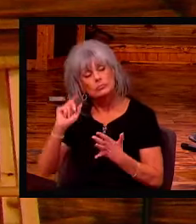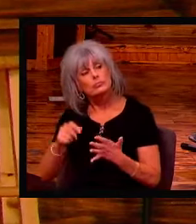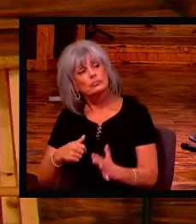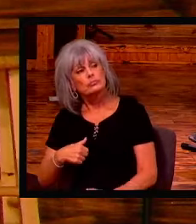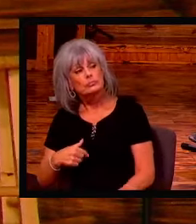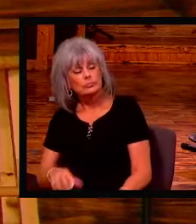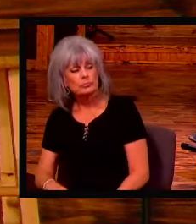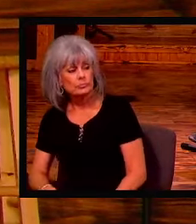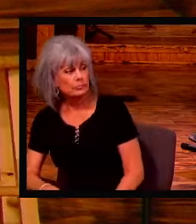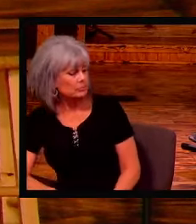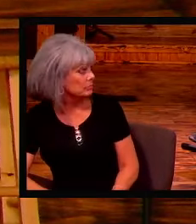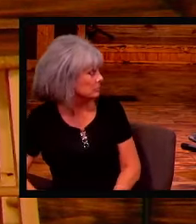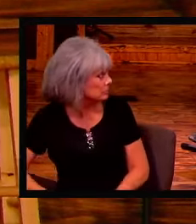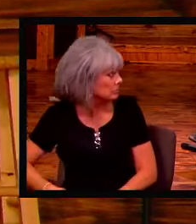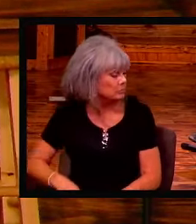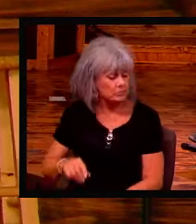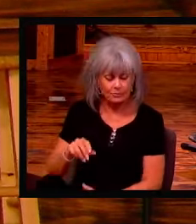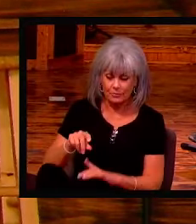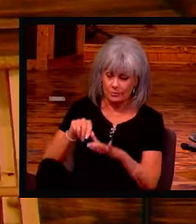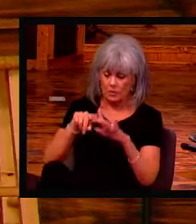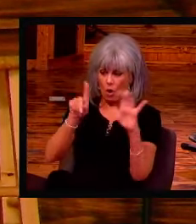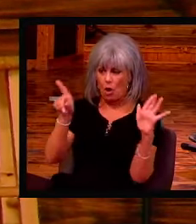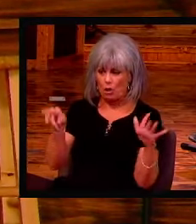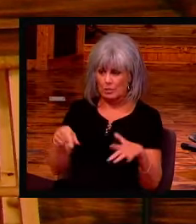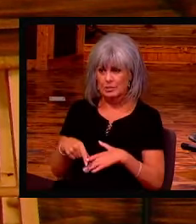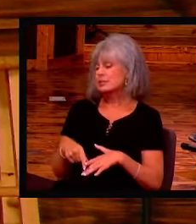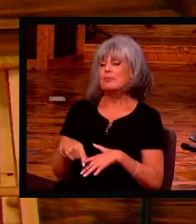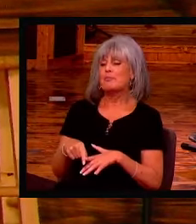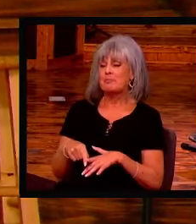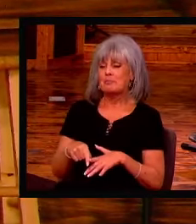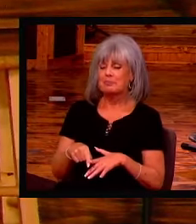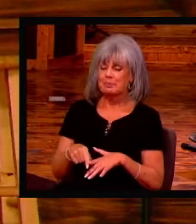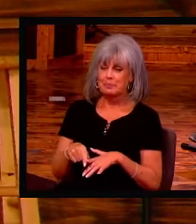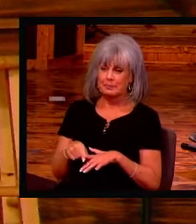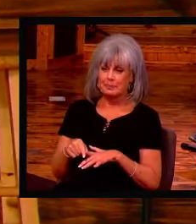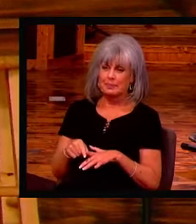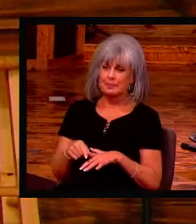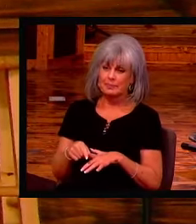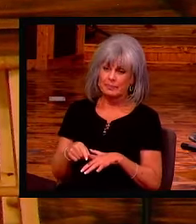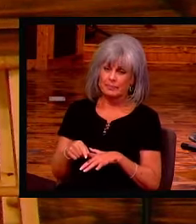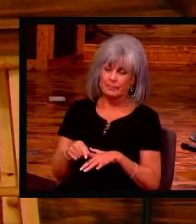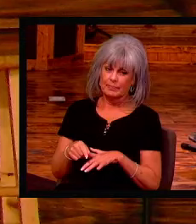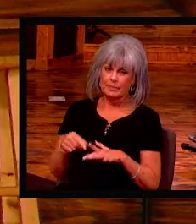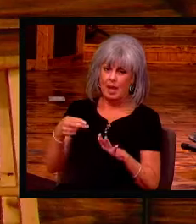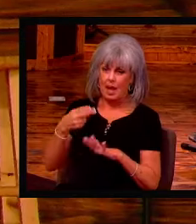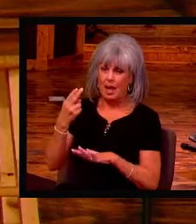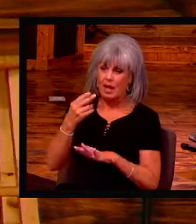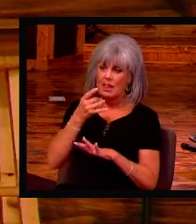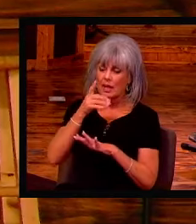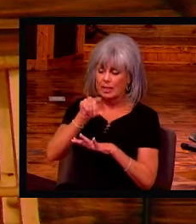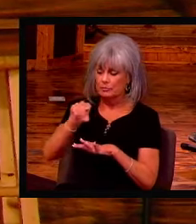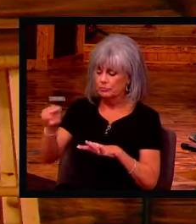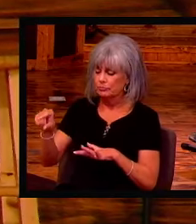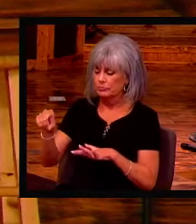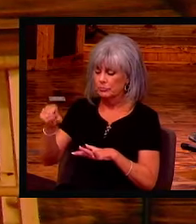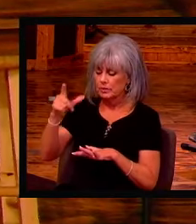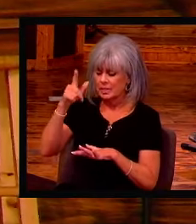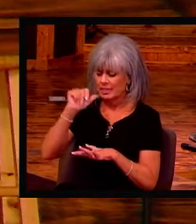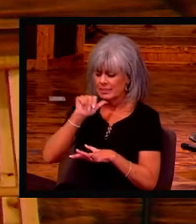I'll write hearts and just little highlighters and stuff, because it's not just the Word of God